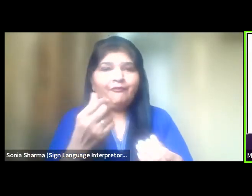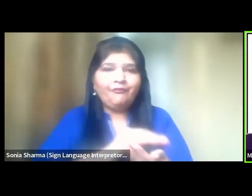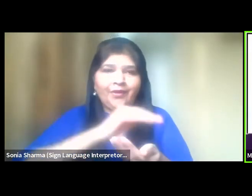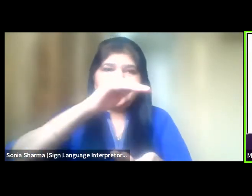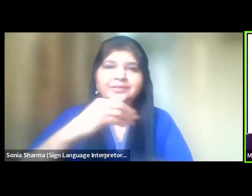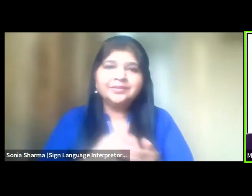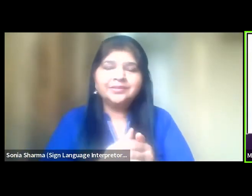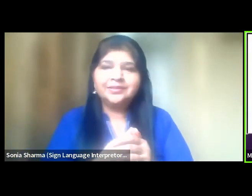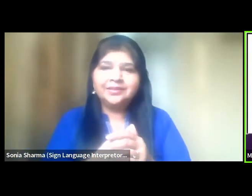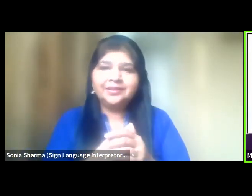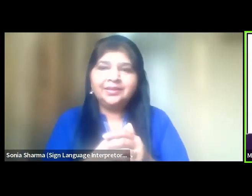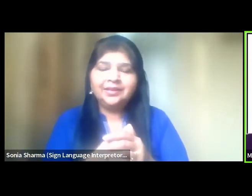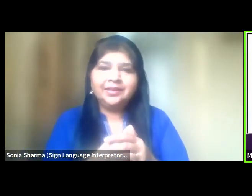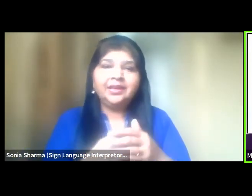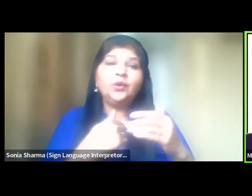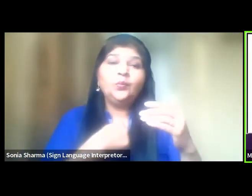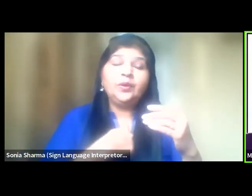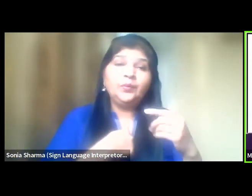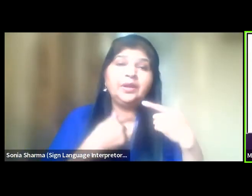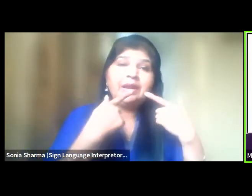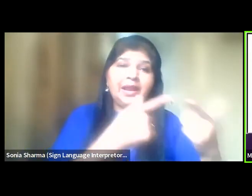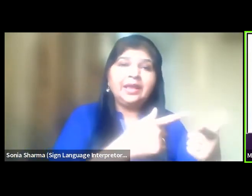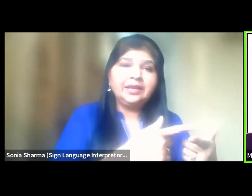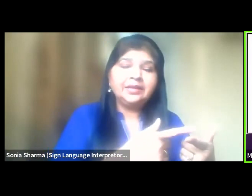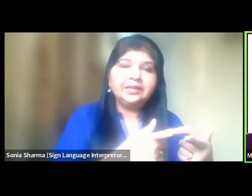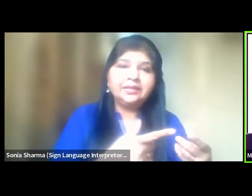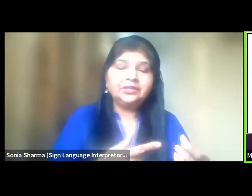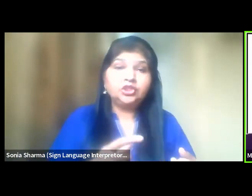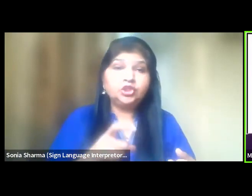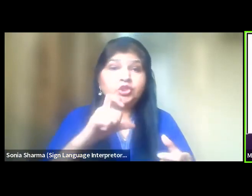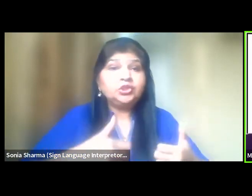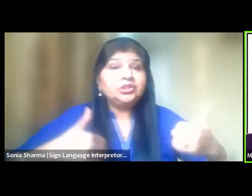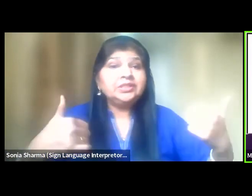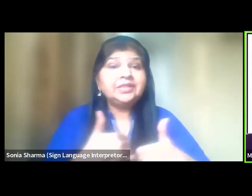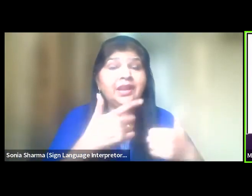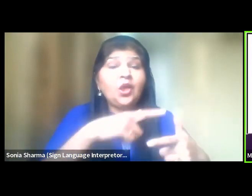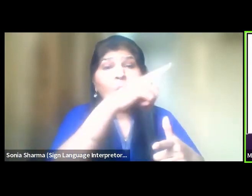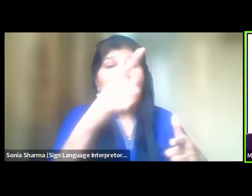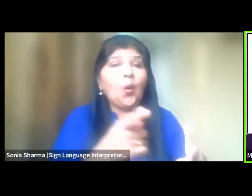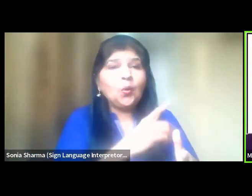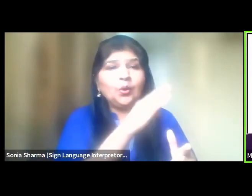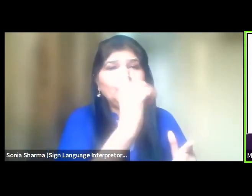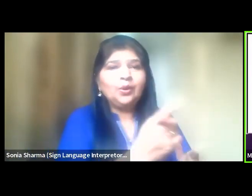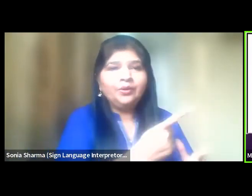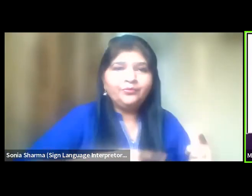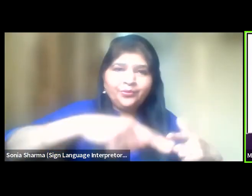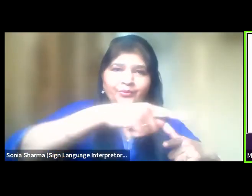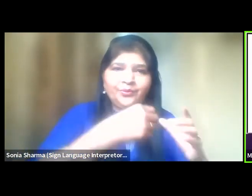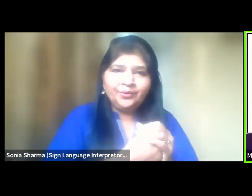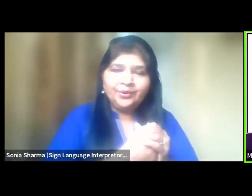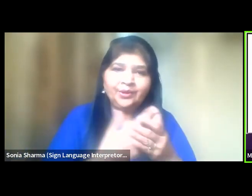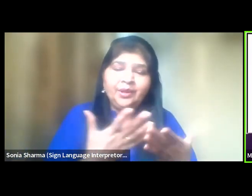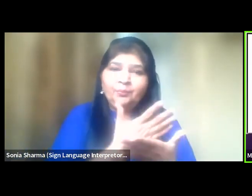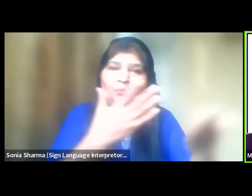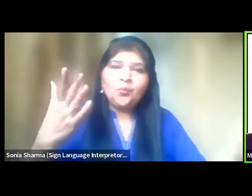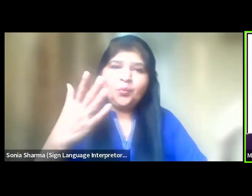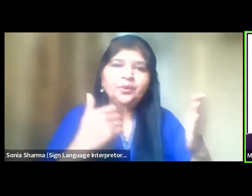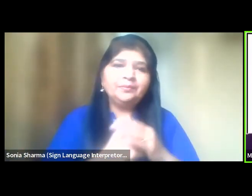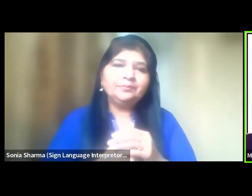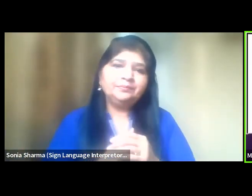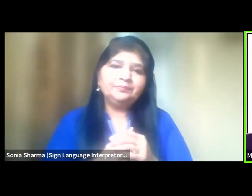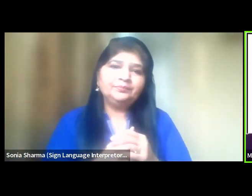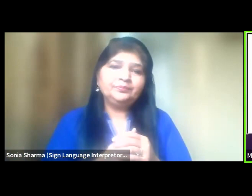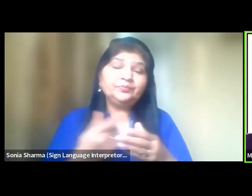we would like to challenge all of you and more to